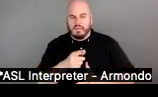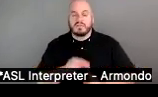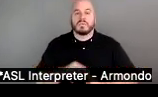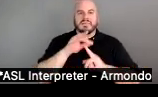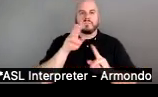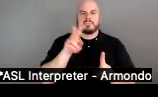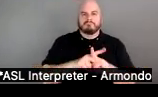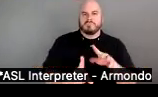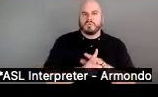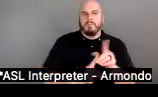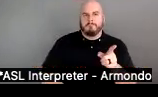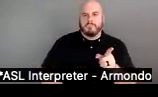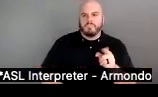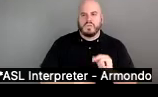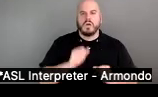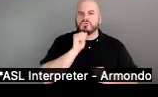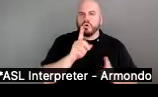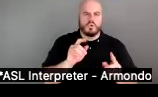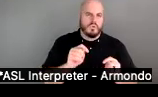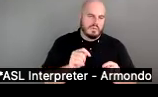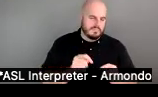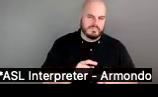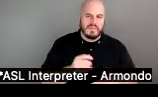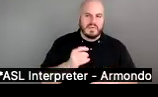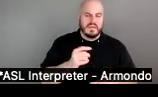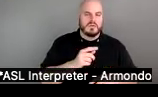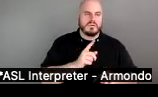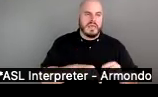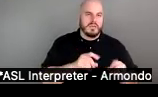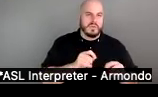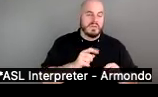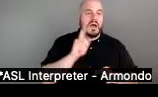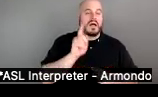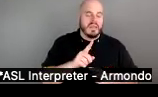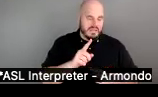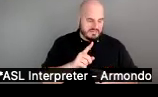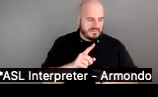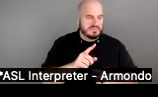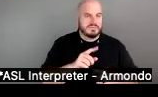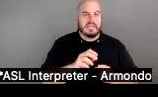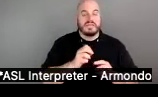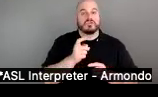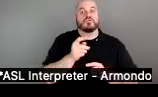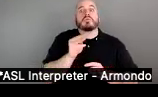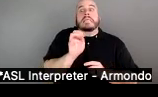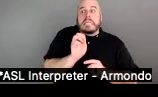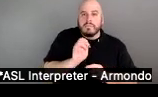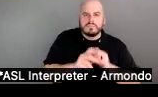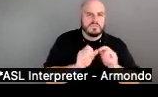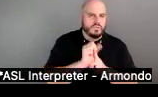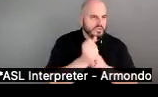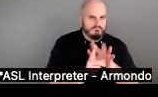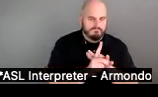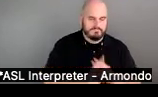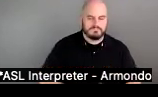that's what this, don't do it. You can't do it. The regs say you can't do it unless extreme circumstances. Now, I was talking to someone the other day